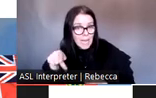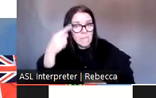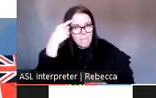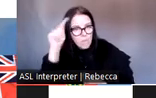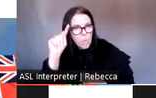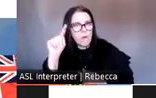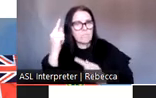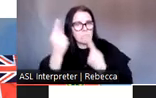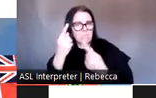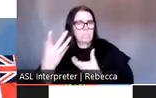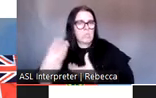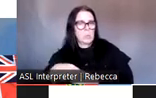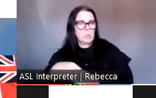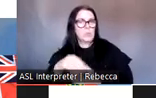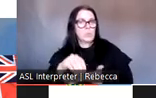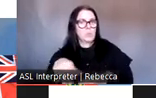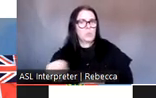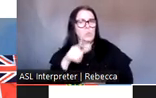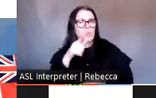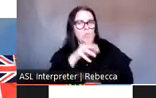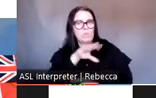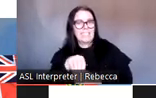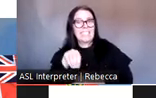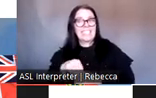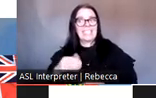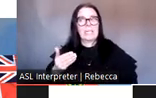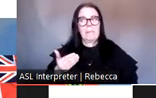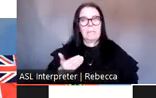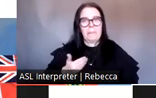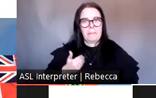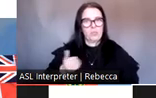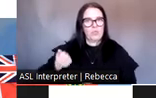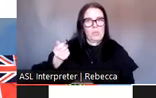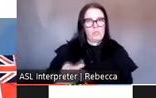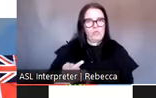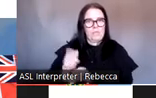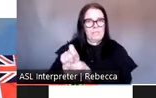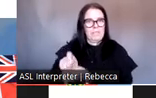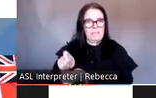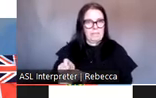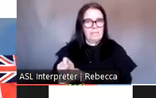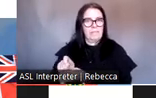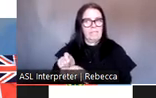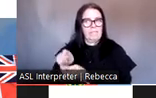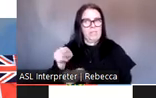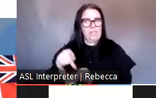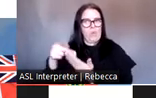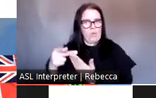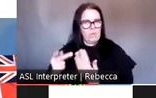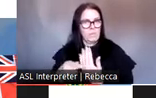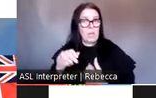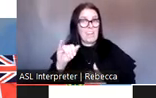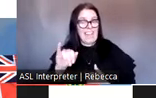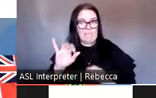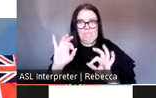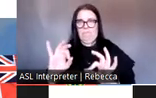include students enrolled in a particular set of ministry-approved micro-credential programs. So that's a great boost,